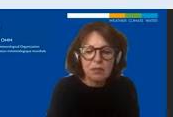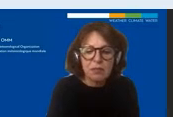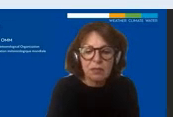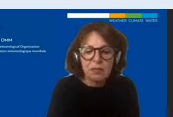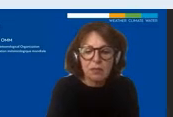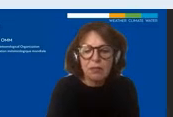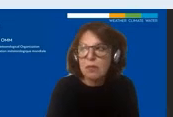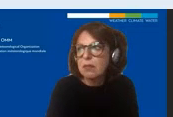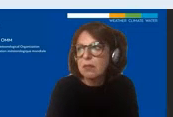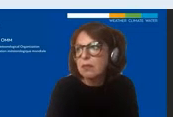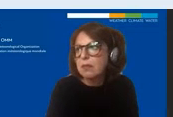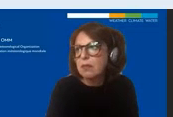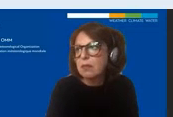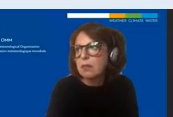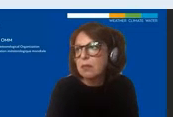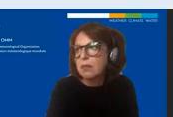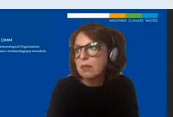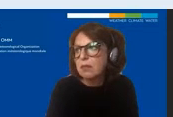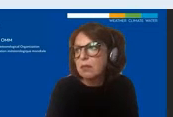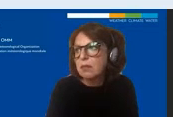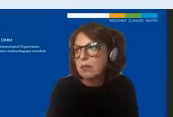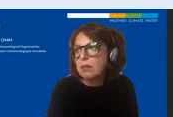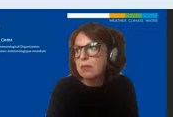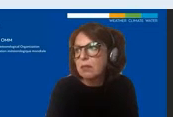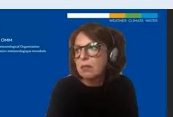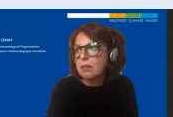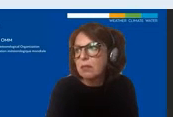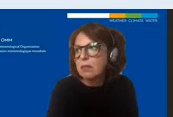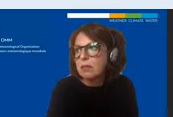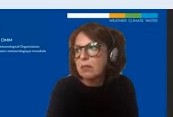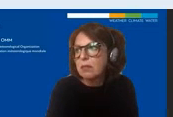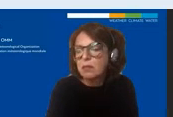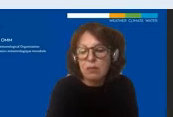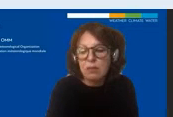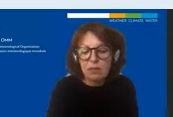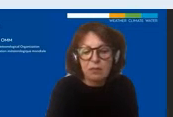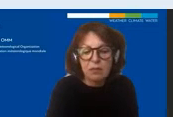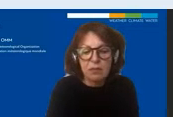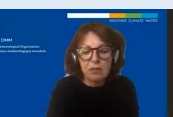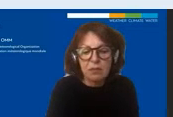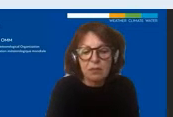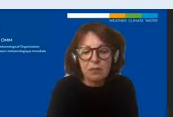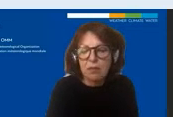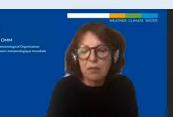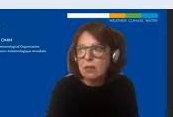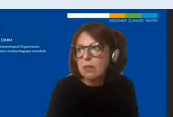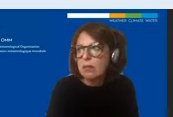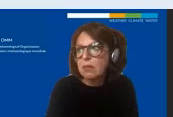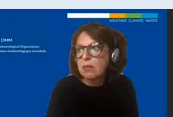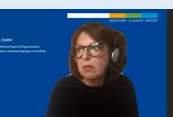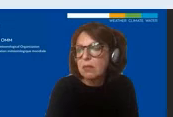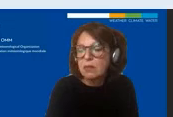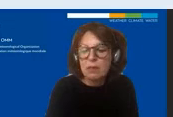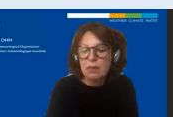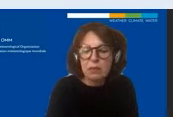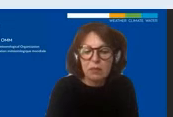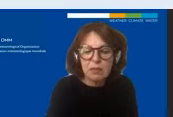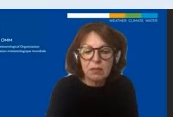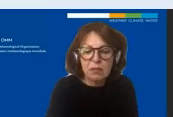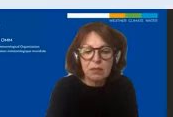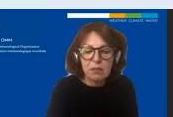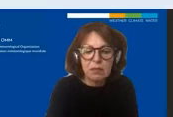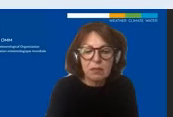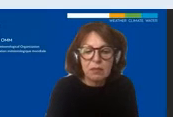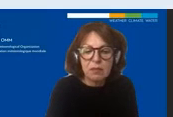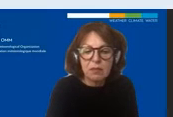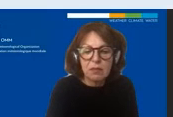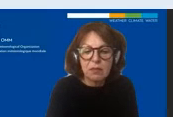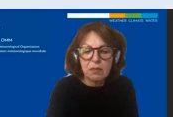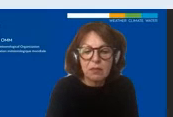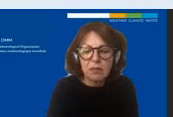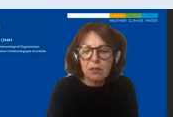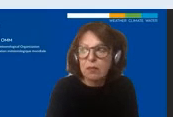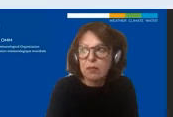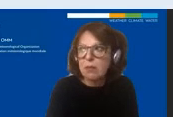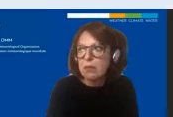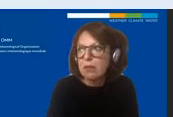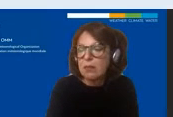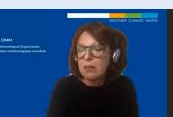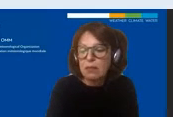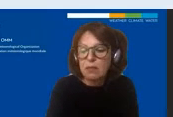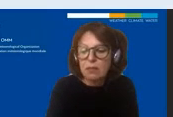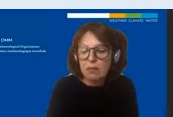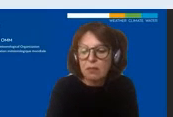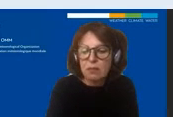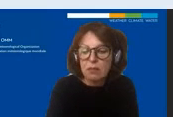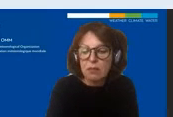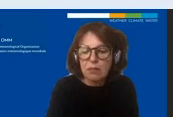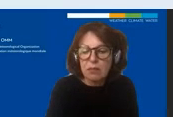our nowcasting. So with nowcasting, we thinking about what's happening now up to about 2 hours. We are running